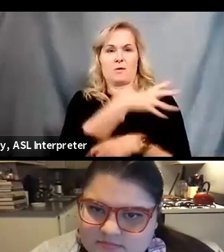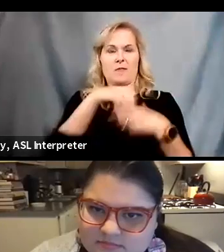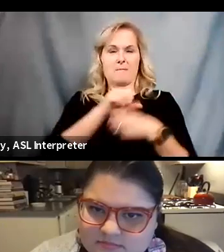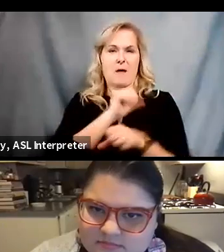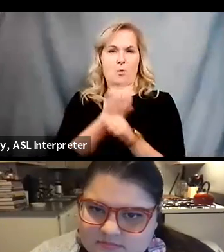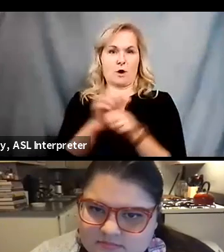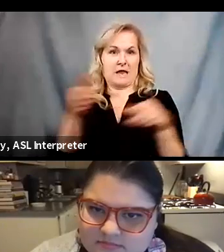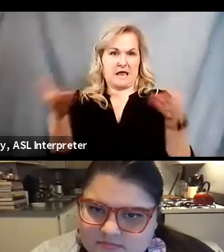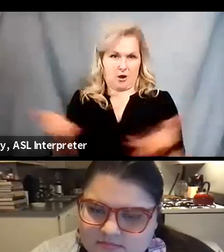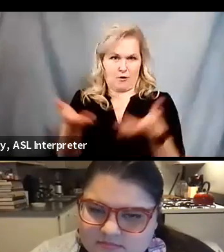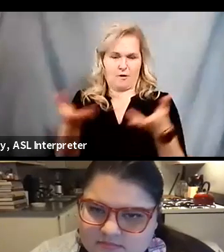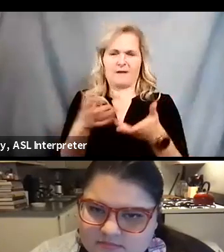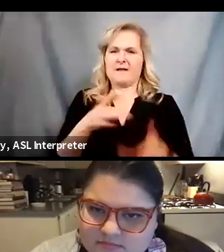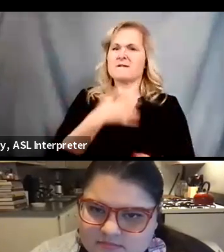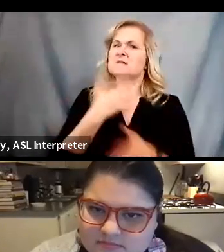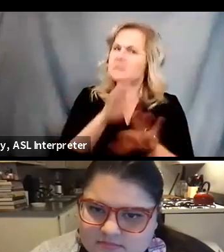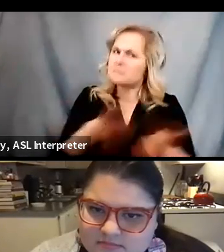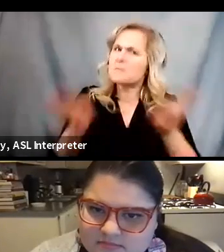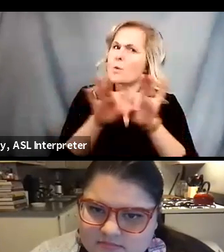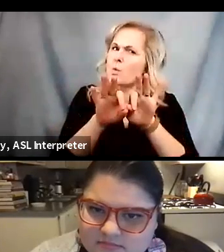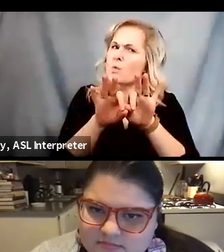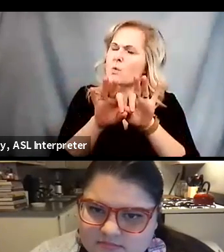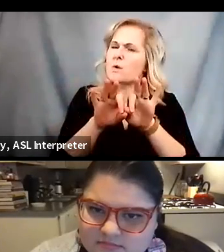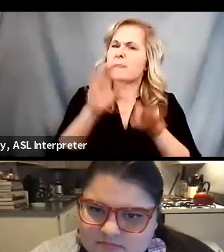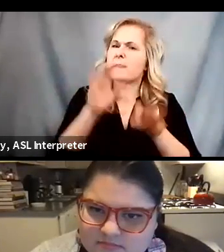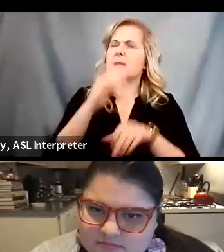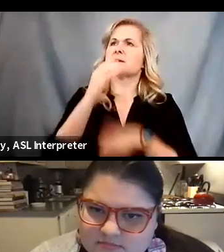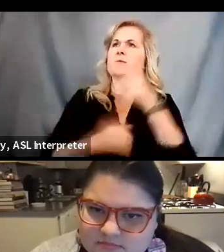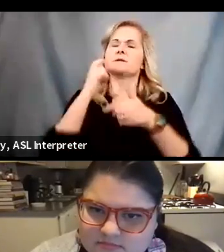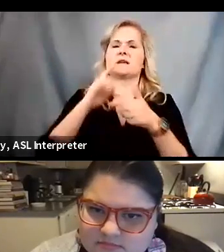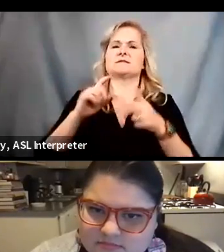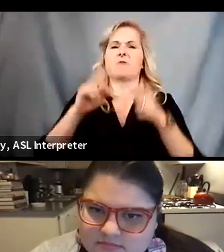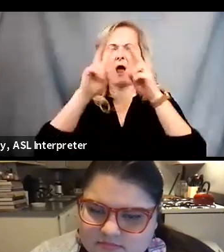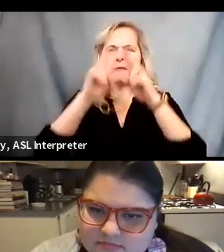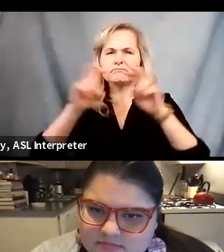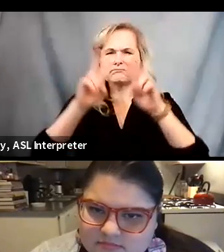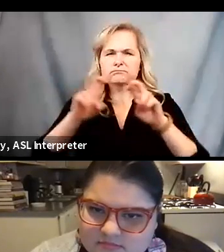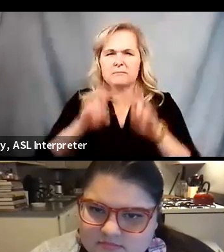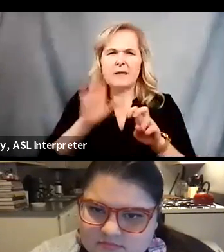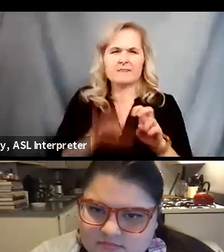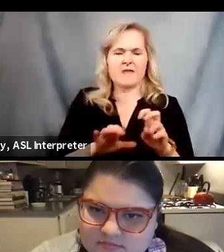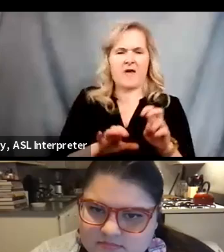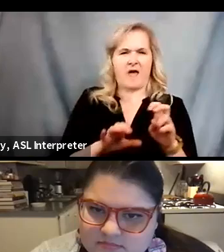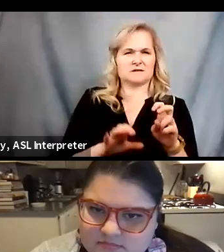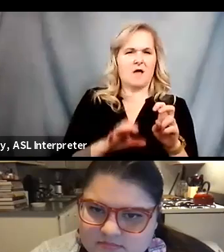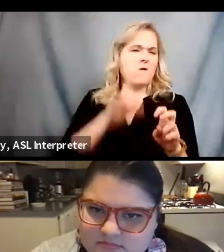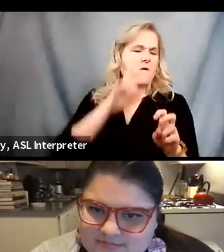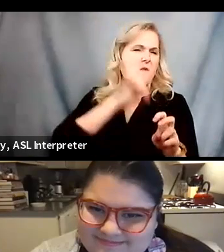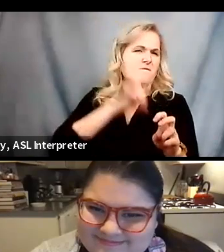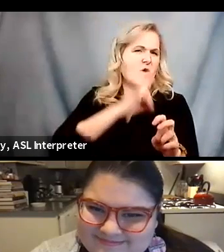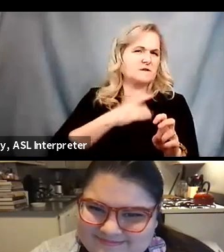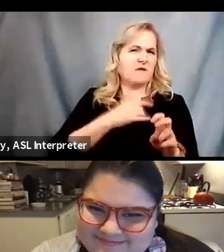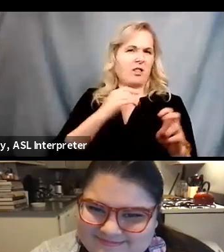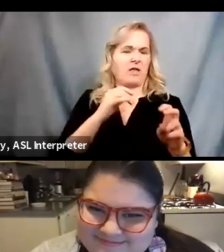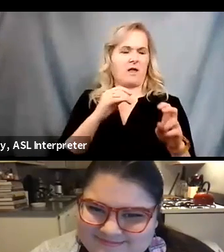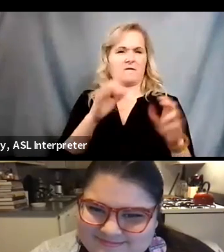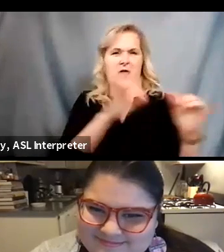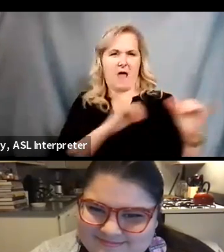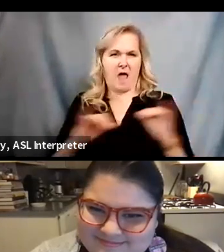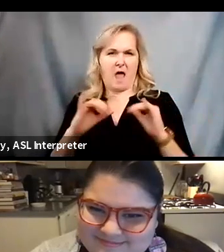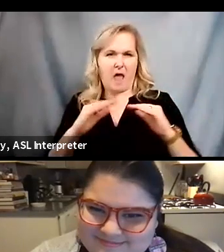here. It feels really important as a process of dismantling this fallacy of equity that these boxes present us